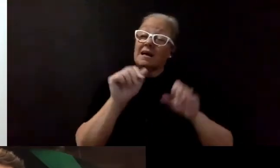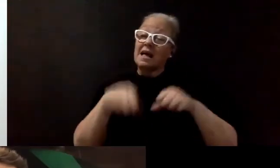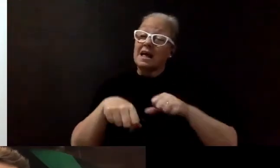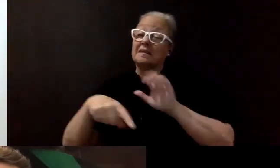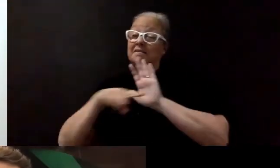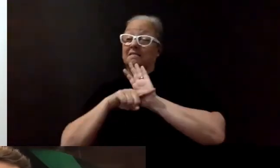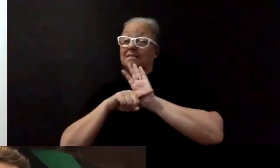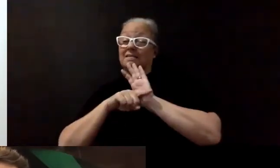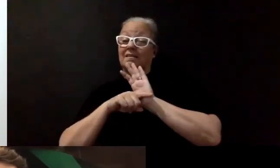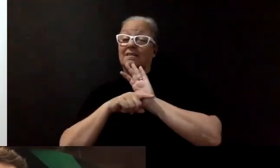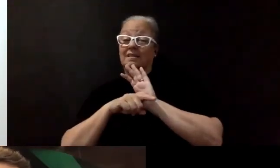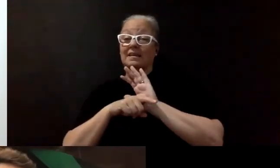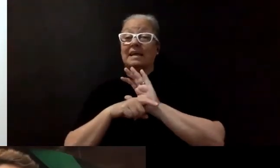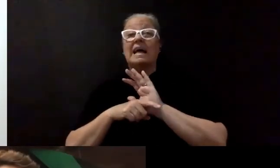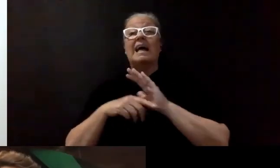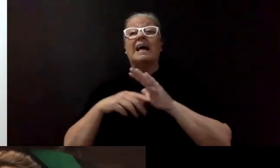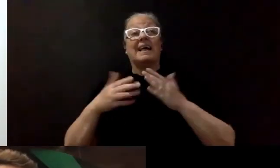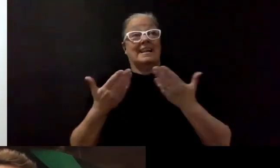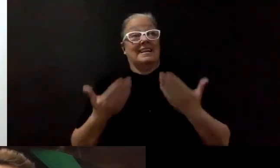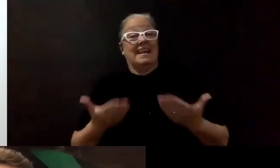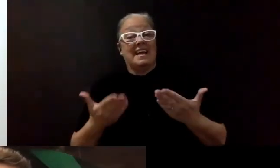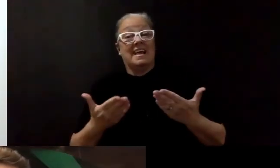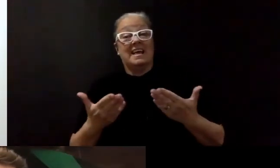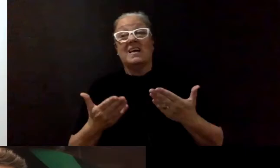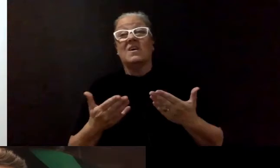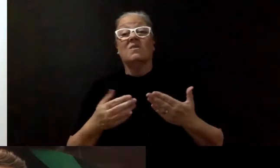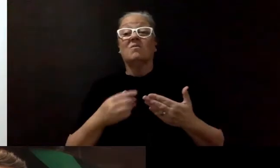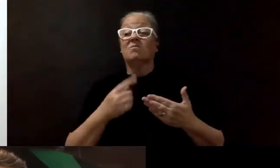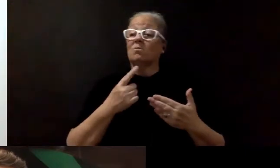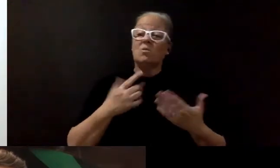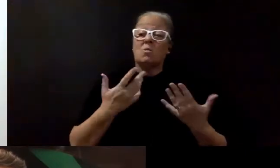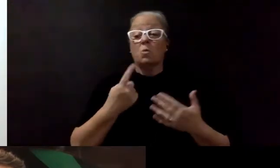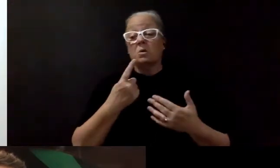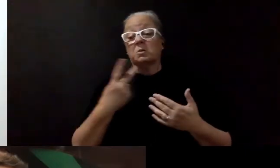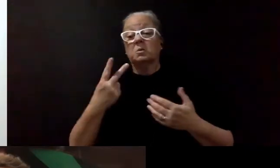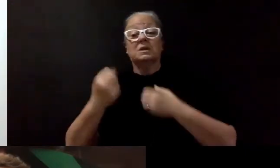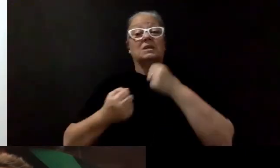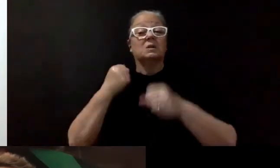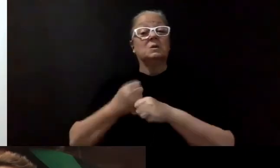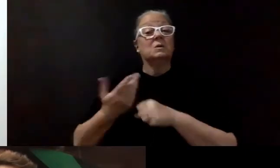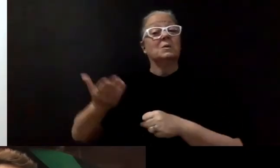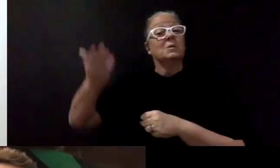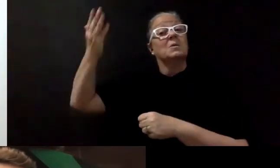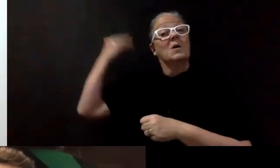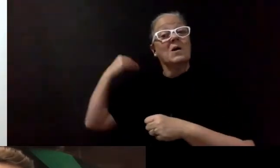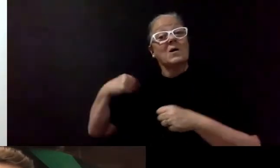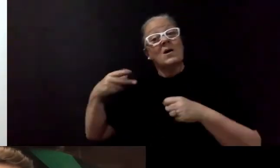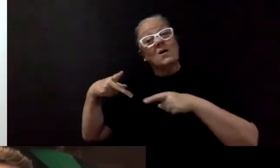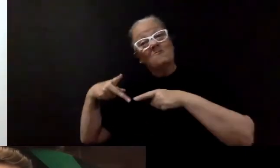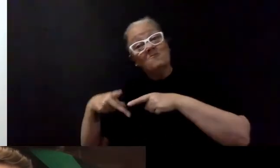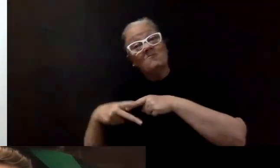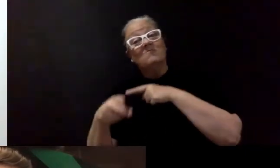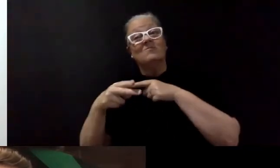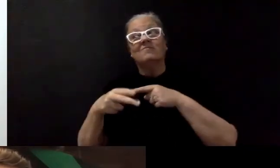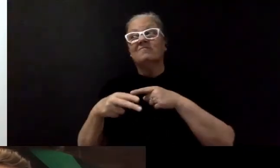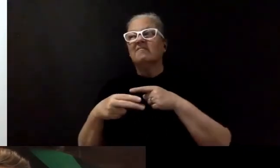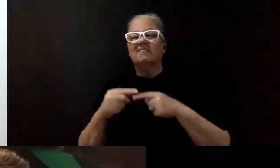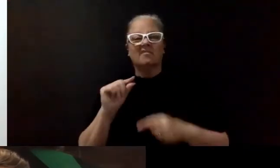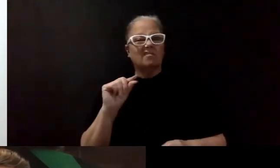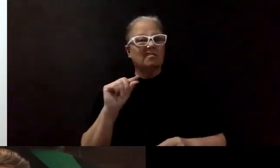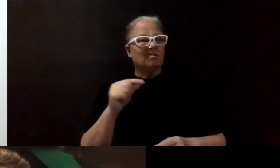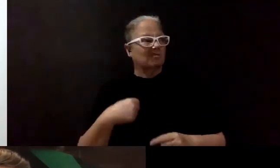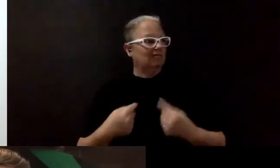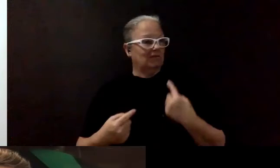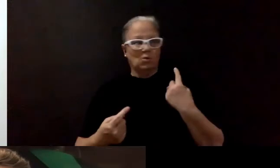much that exists, or maybe a year or 2 years ago before we were fully launched, there wasn't too much that existed. So